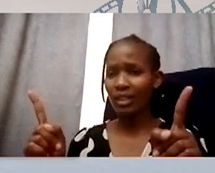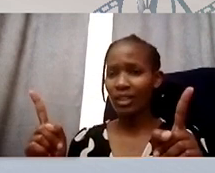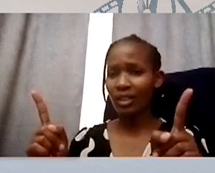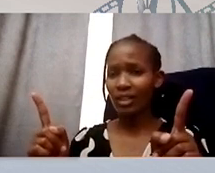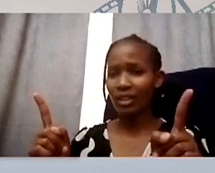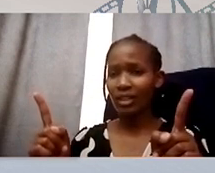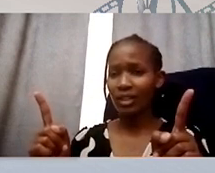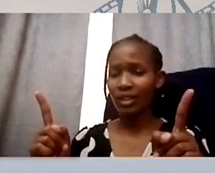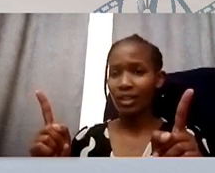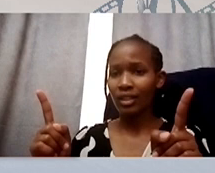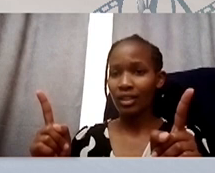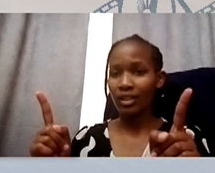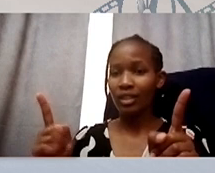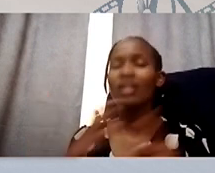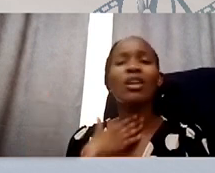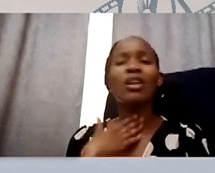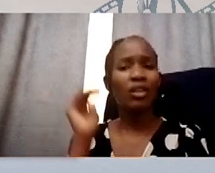Yes, Ambassador.